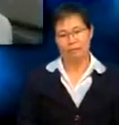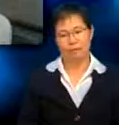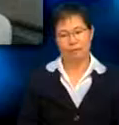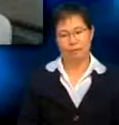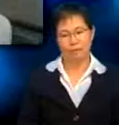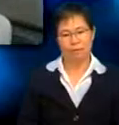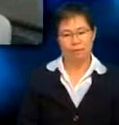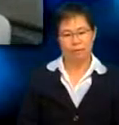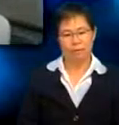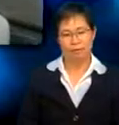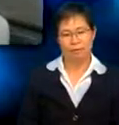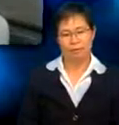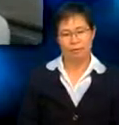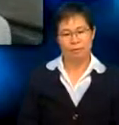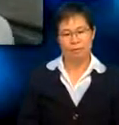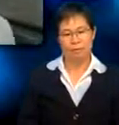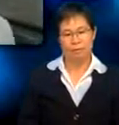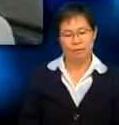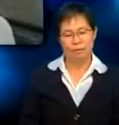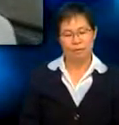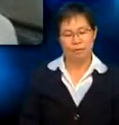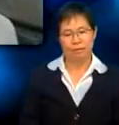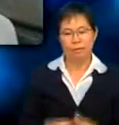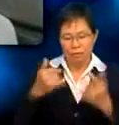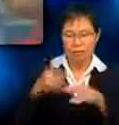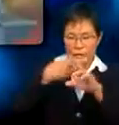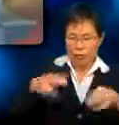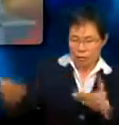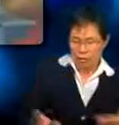Now, we are ready to carry out this experiment.